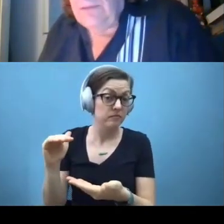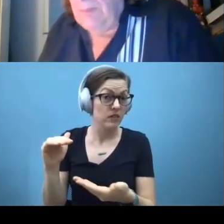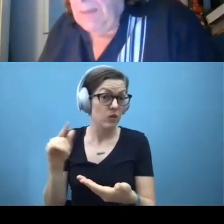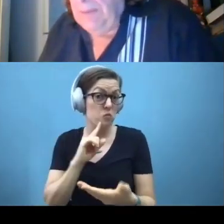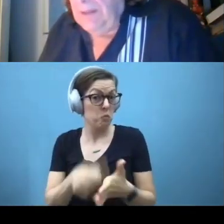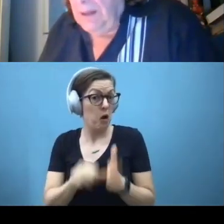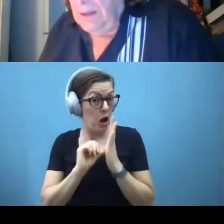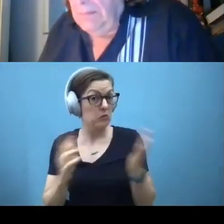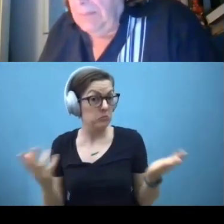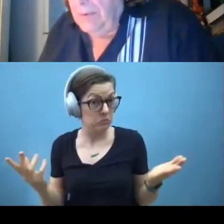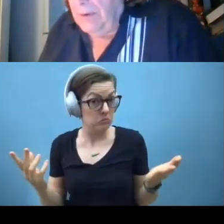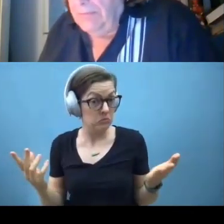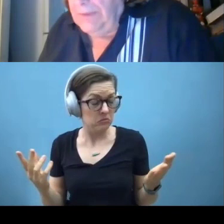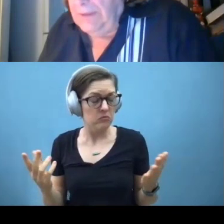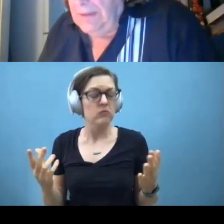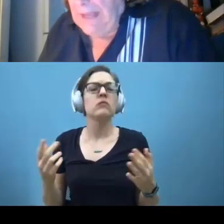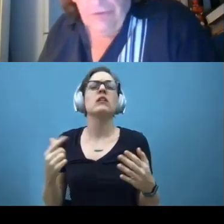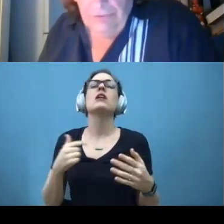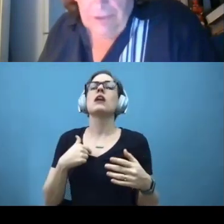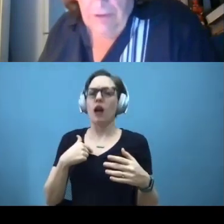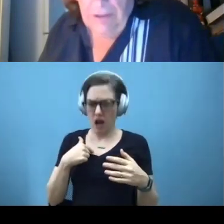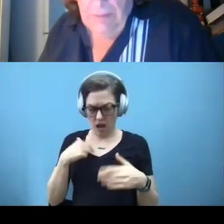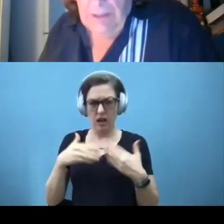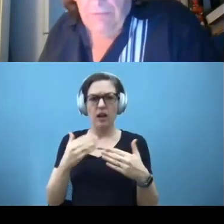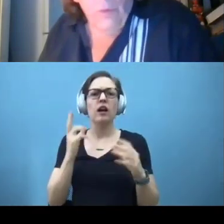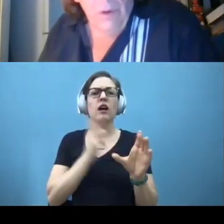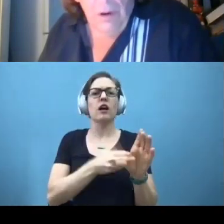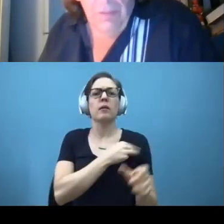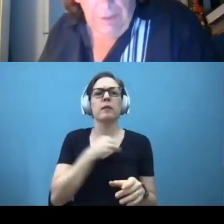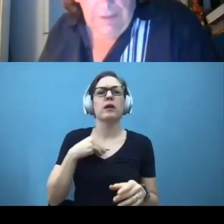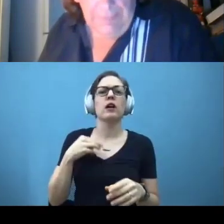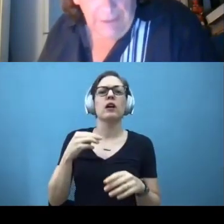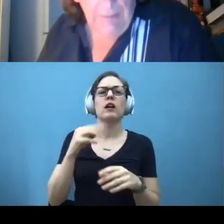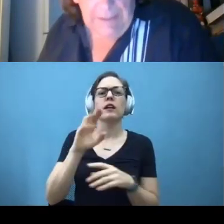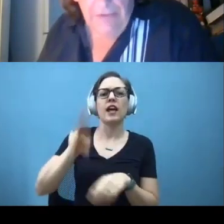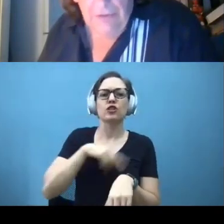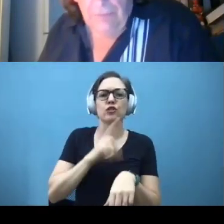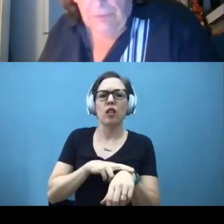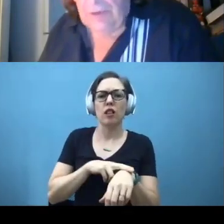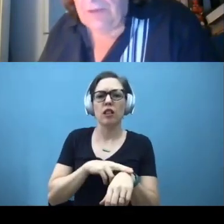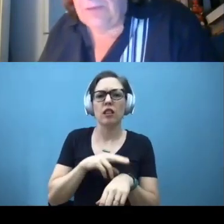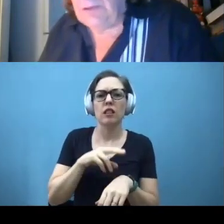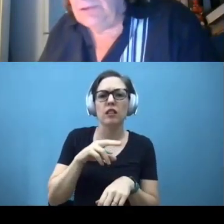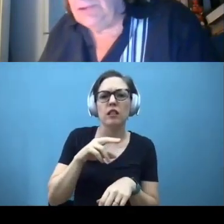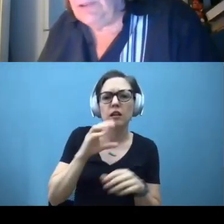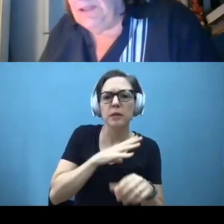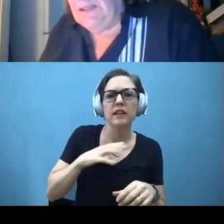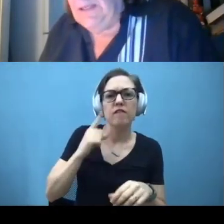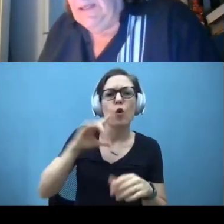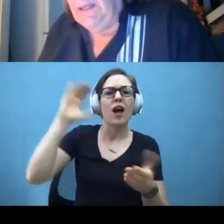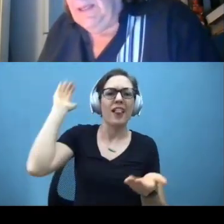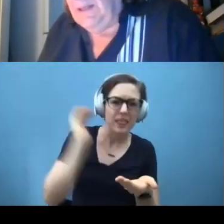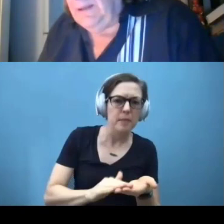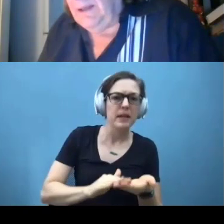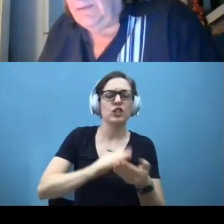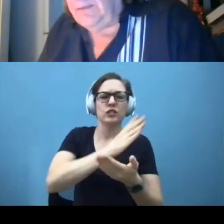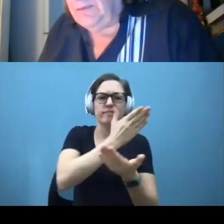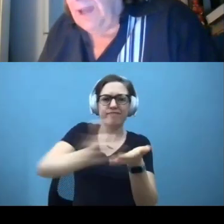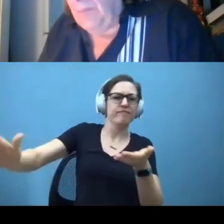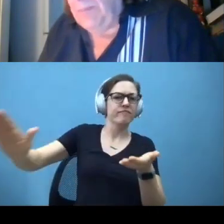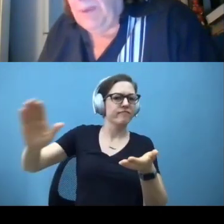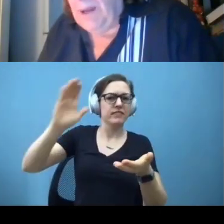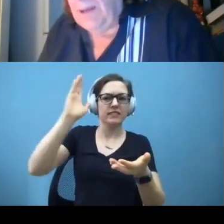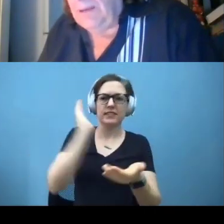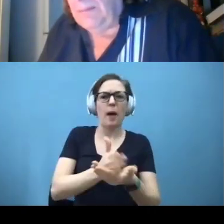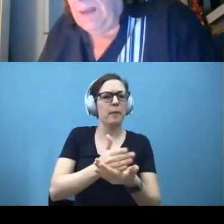That led to my being a member of the National Steering Committee for the elimination of restraint and seclusion. And as